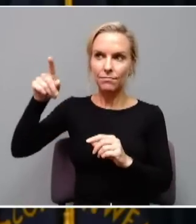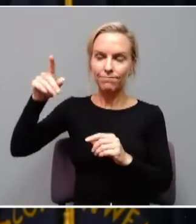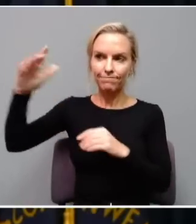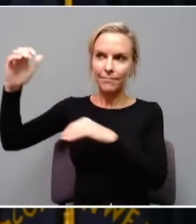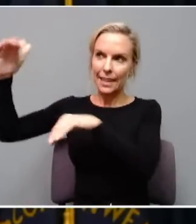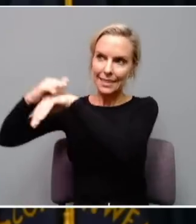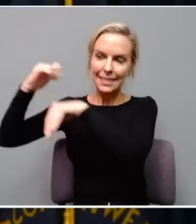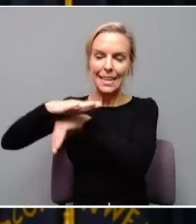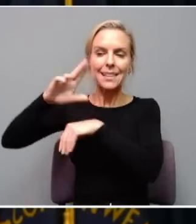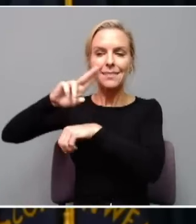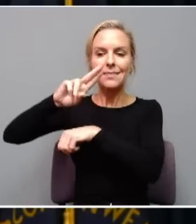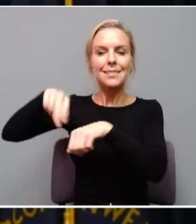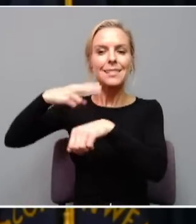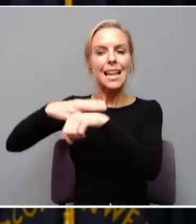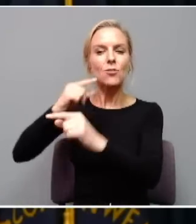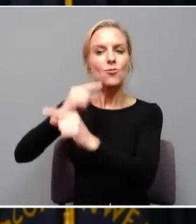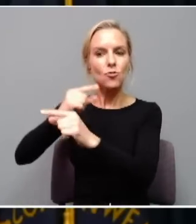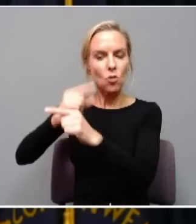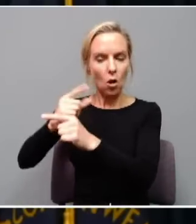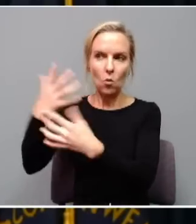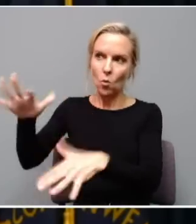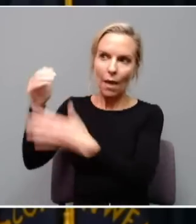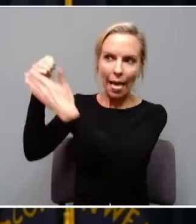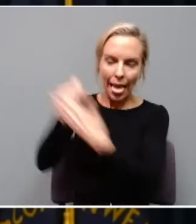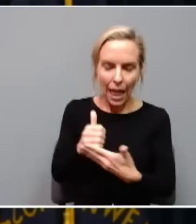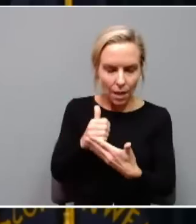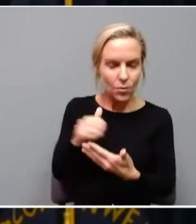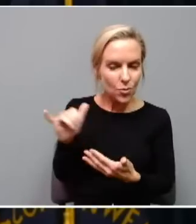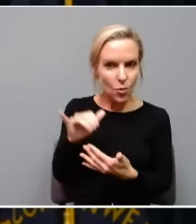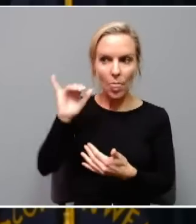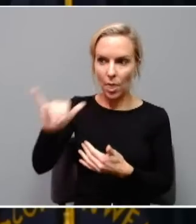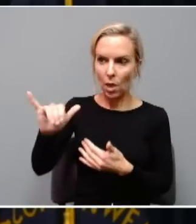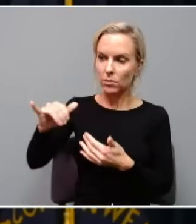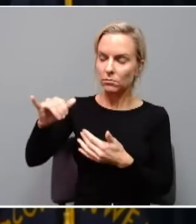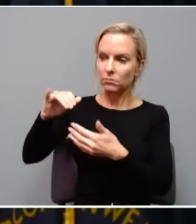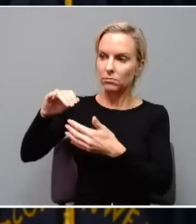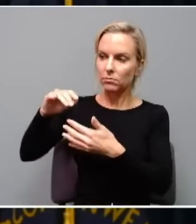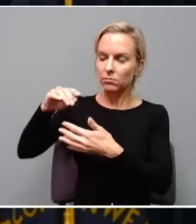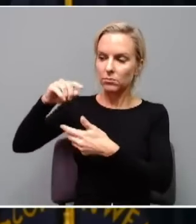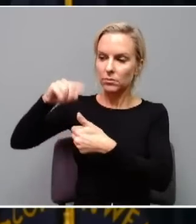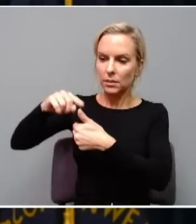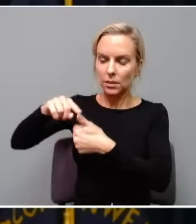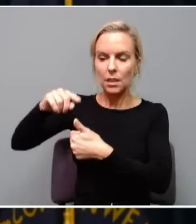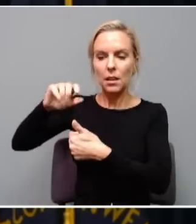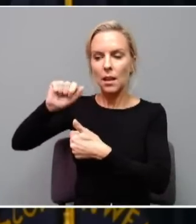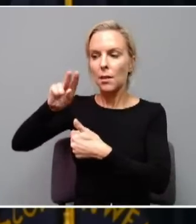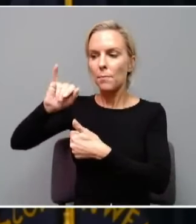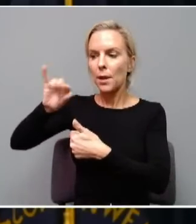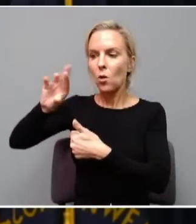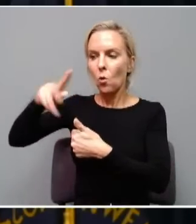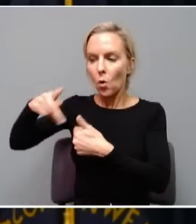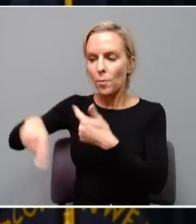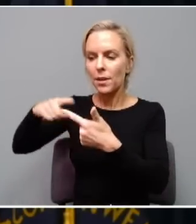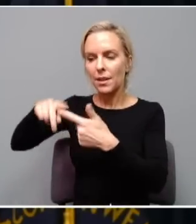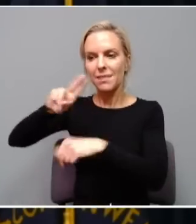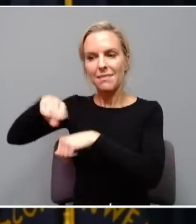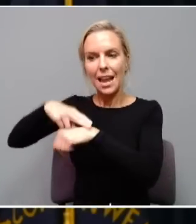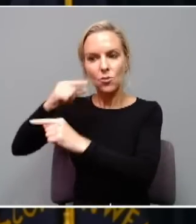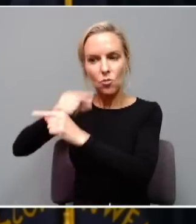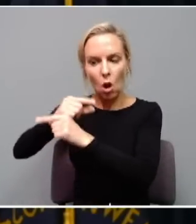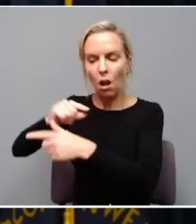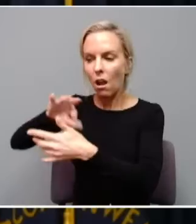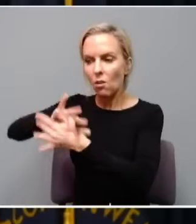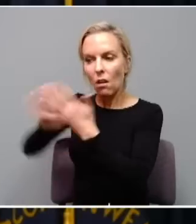very helpful. I think that the stockpile that we created has come in very